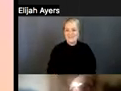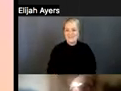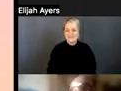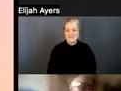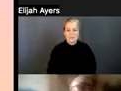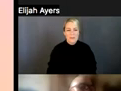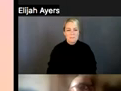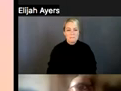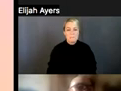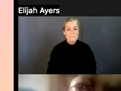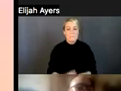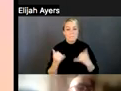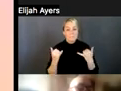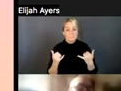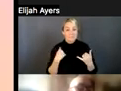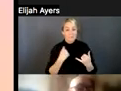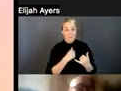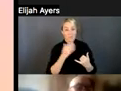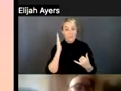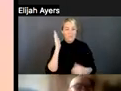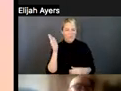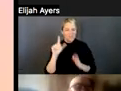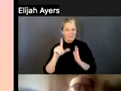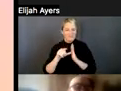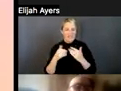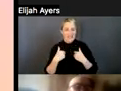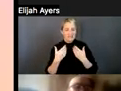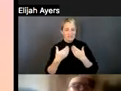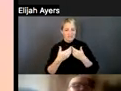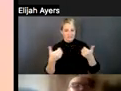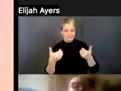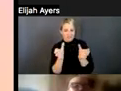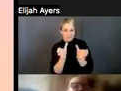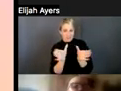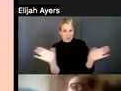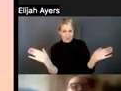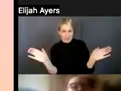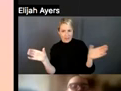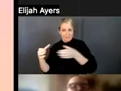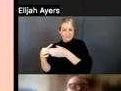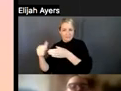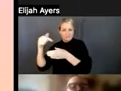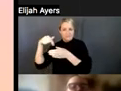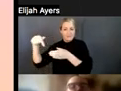So today we're going to be doing a breakout, and we're going to be doing this